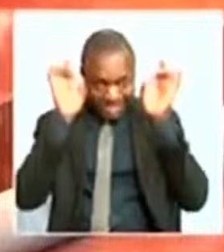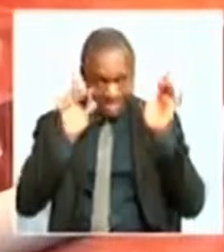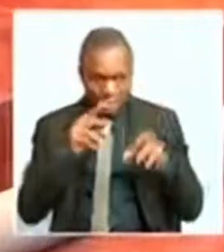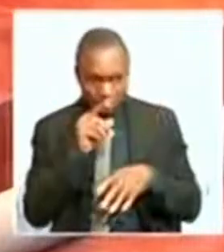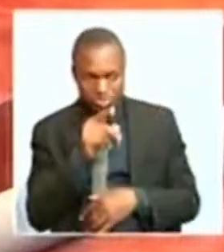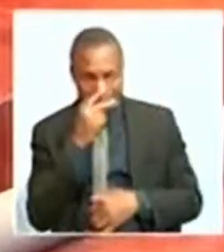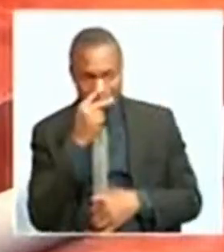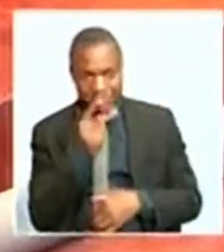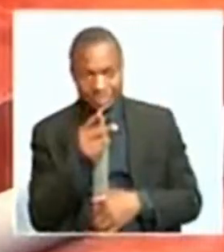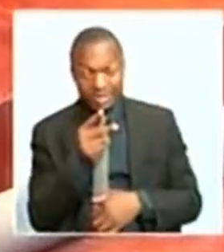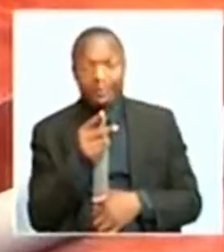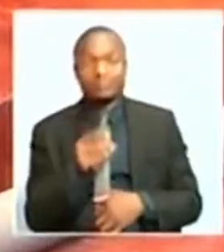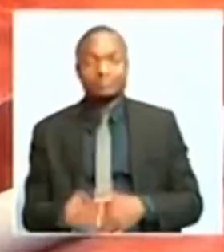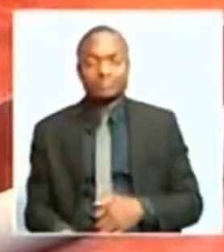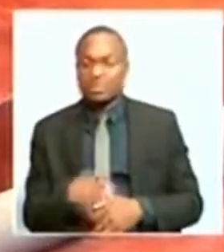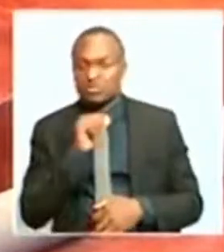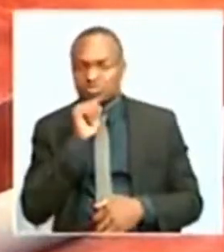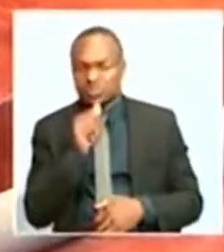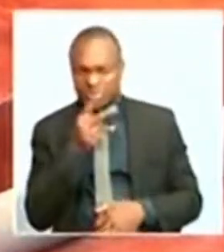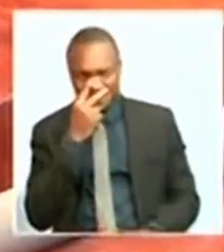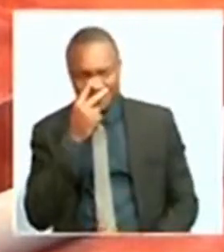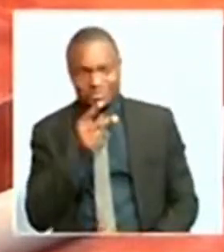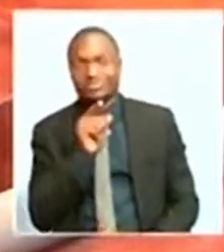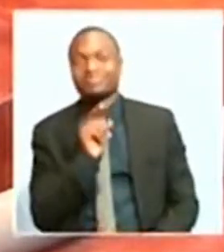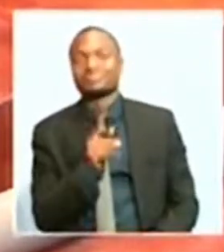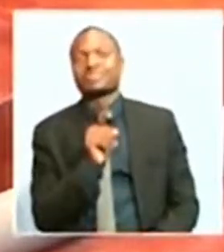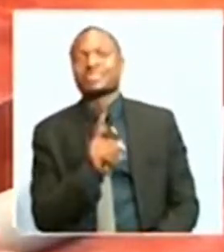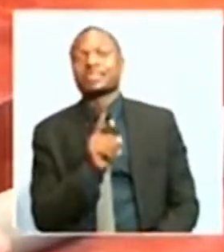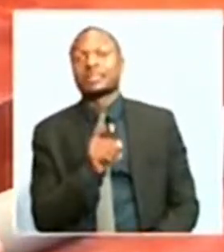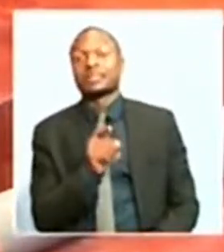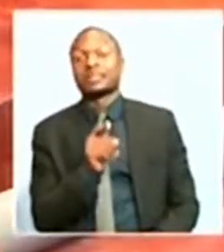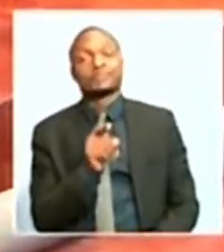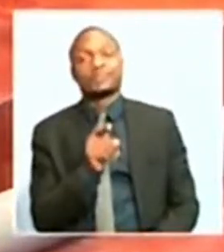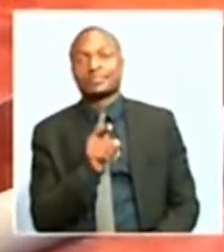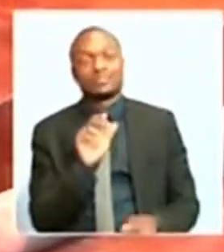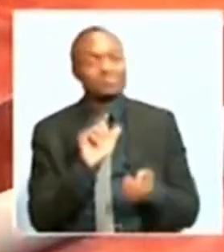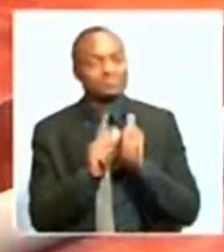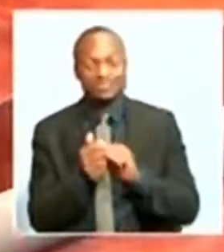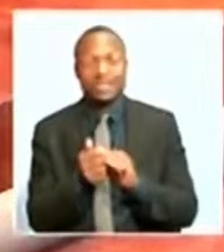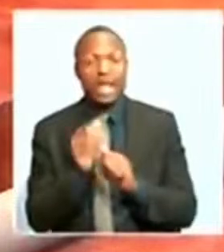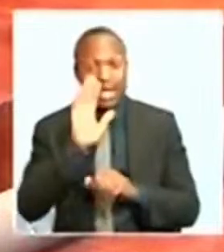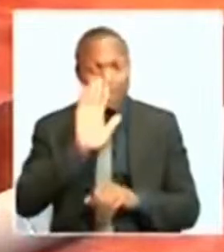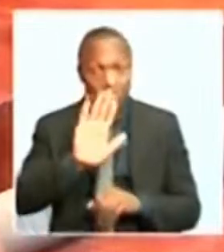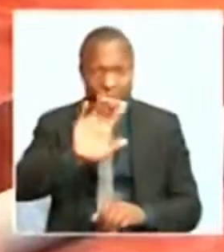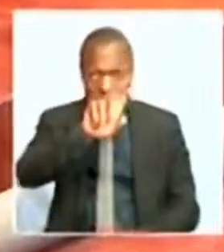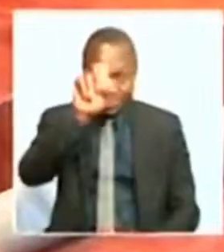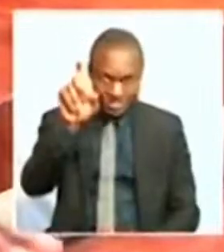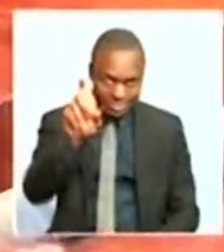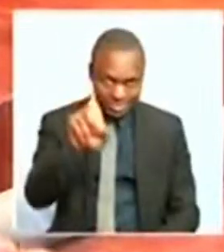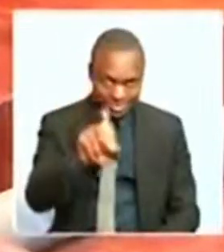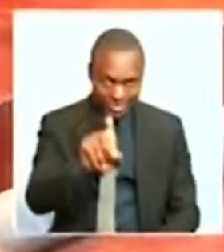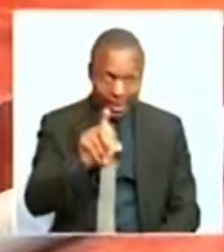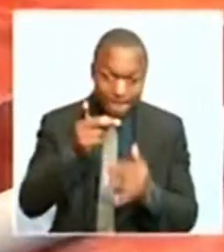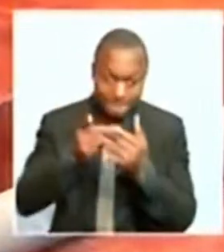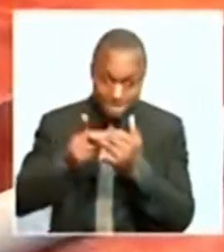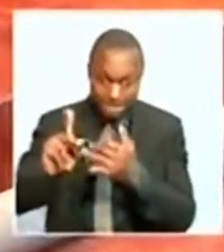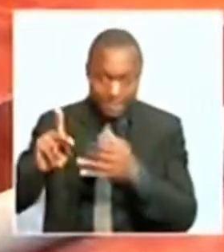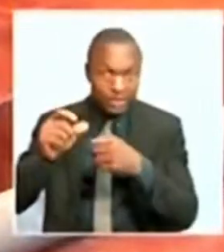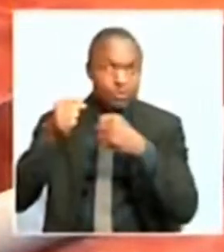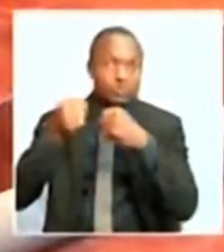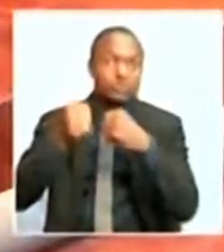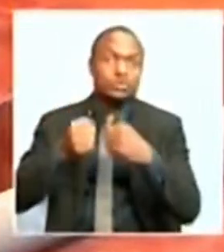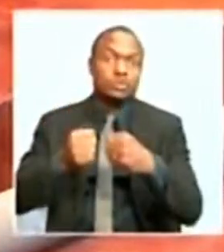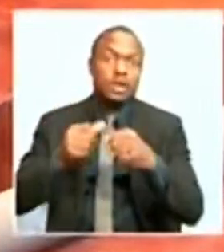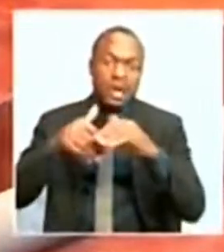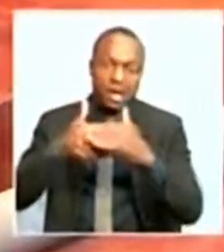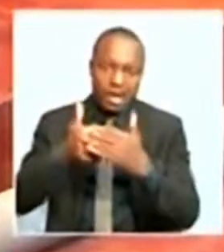think we certainly didn't foresee this risk. So I think your question really is partly on the resilience and